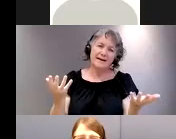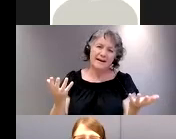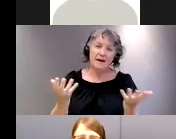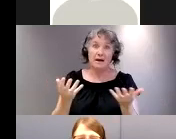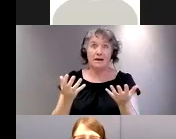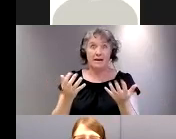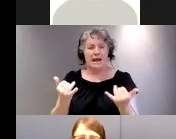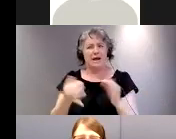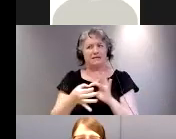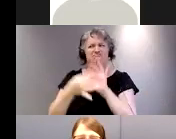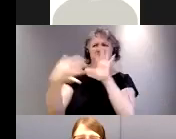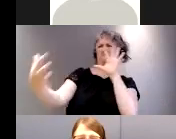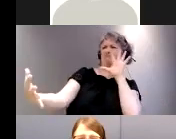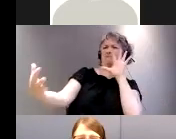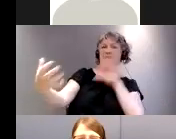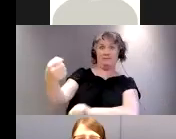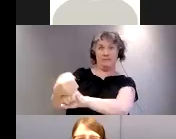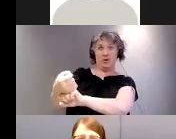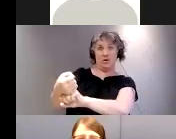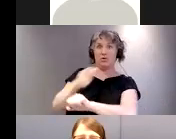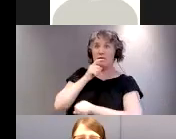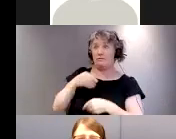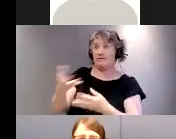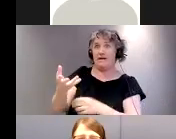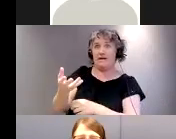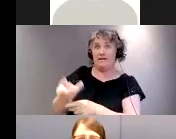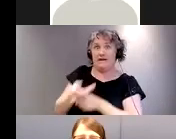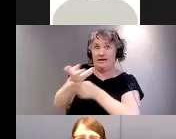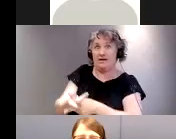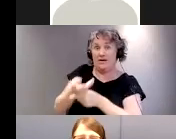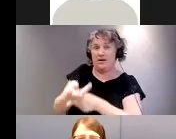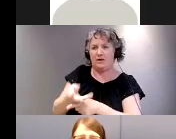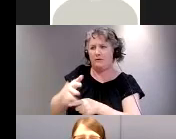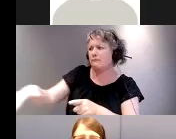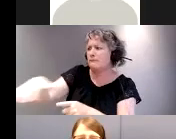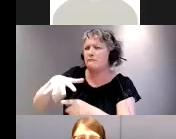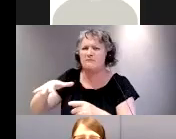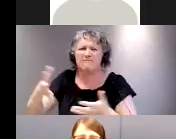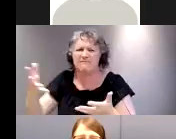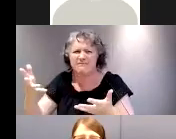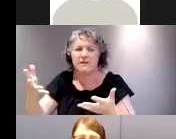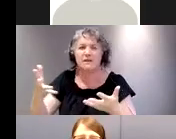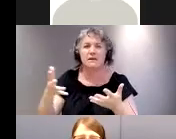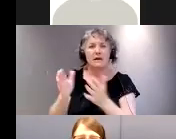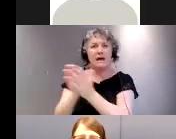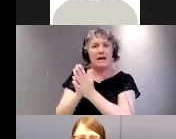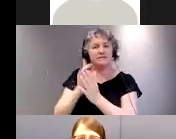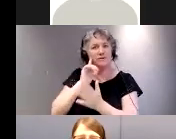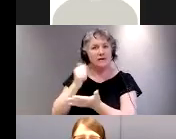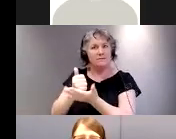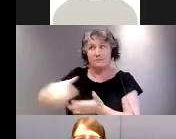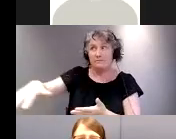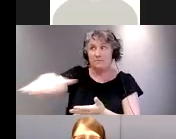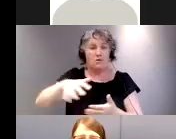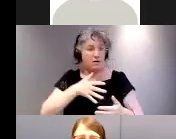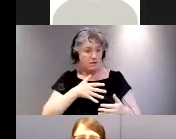distance between the people that support and provide care, right? And the want to ask for that help, right? From a parent to a